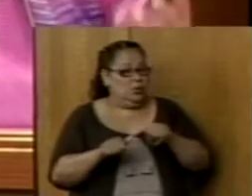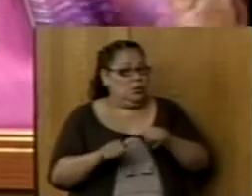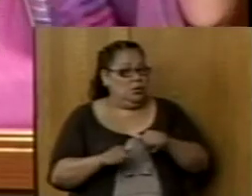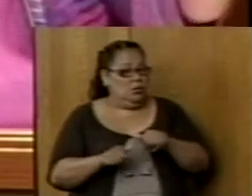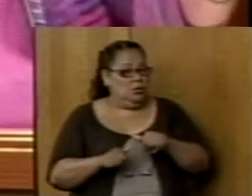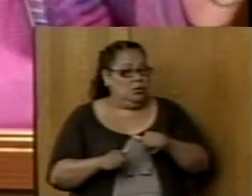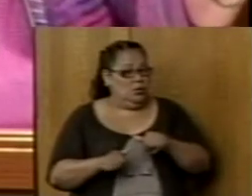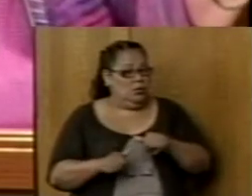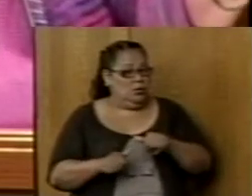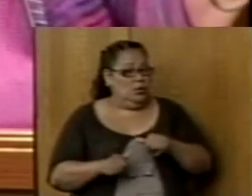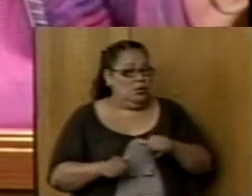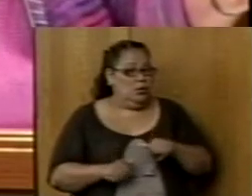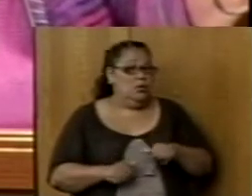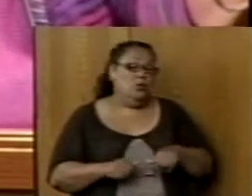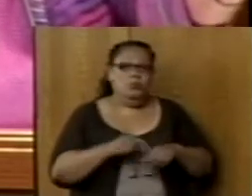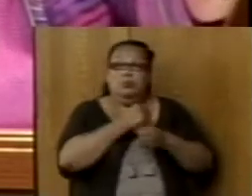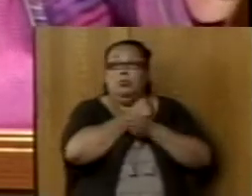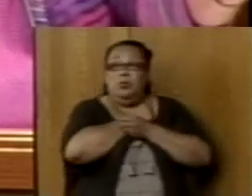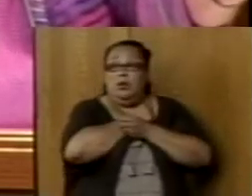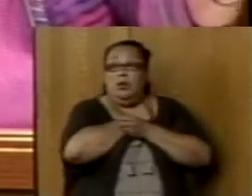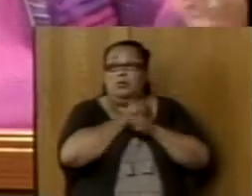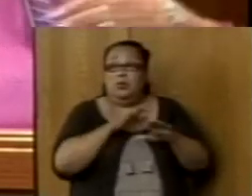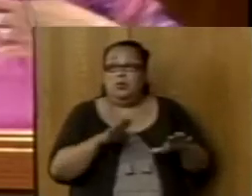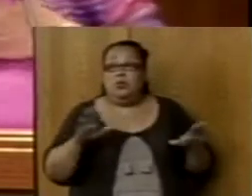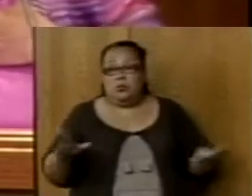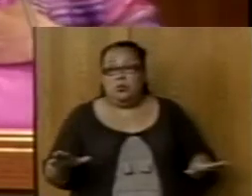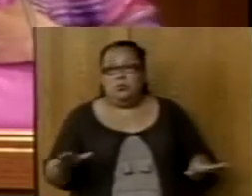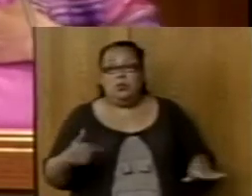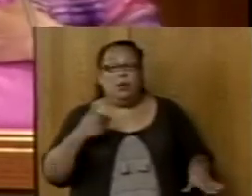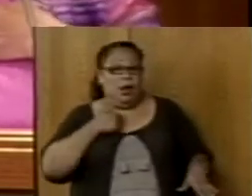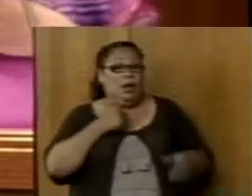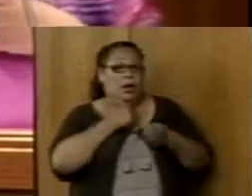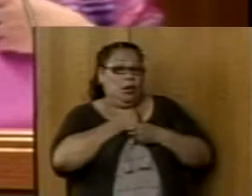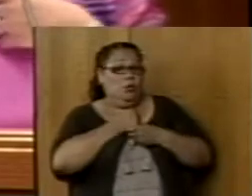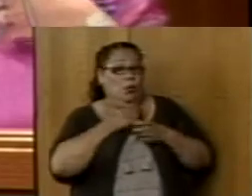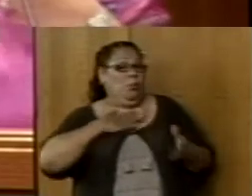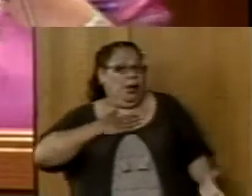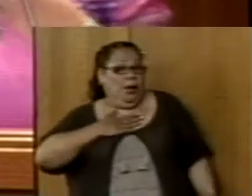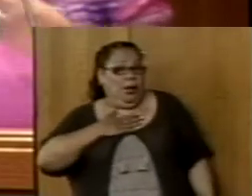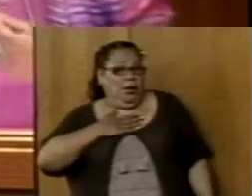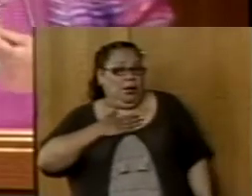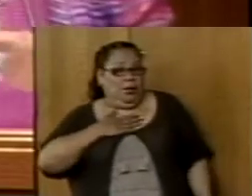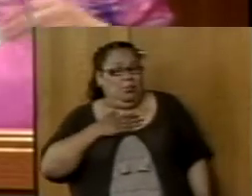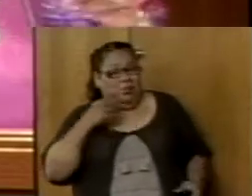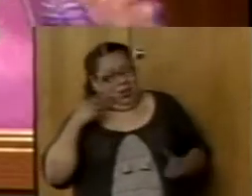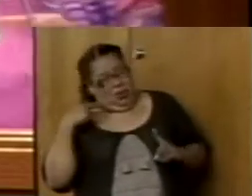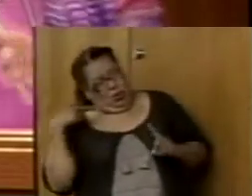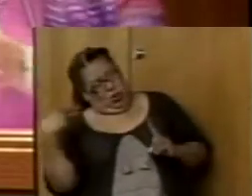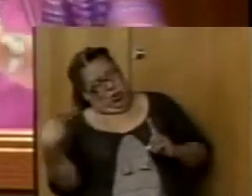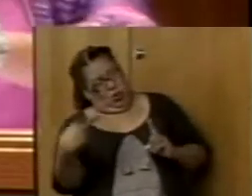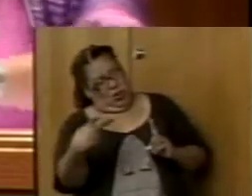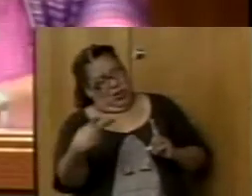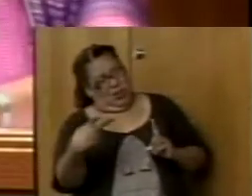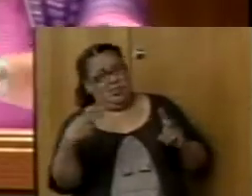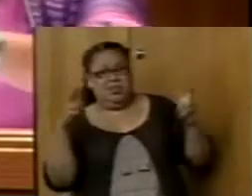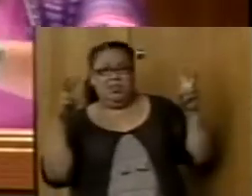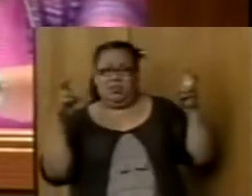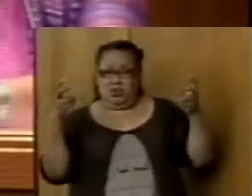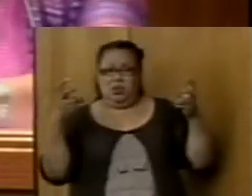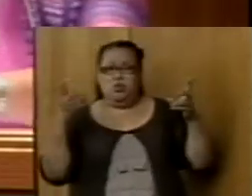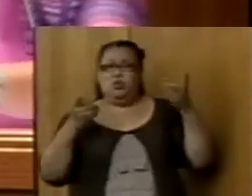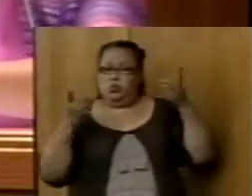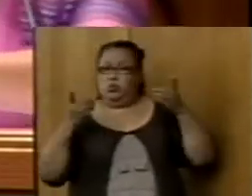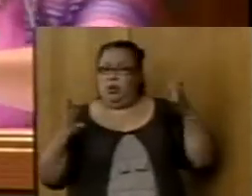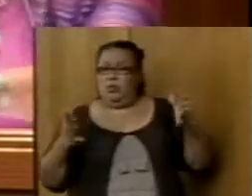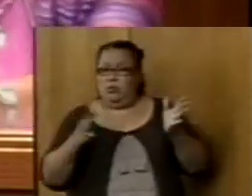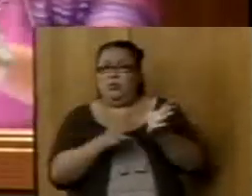into consideration? Because you love your children and adore them like I adore mine. So can we just look at it? And if there are some issues with some bus drivers